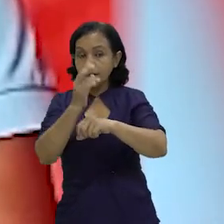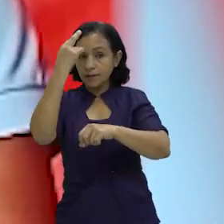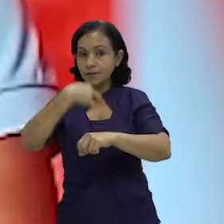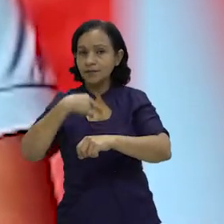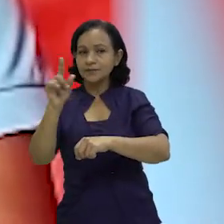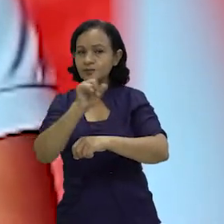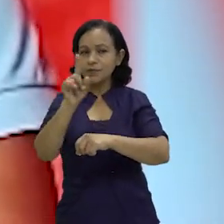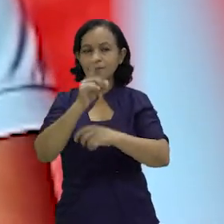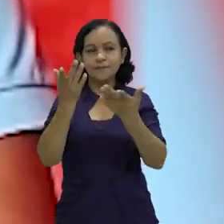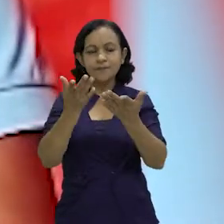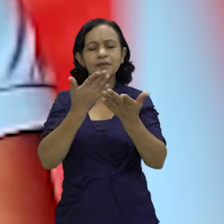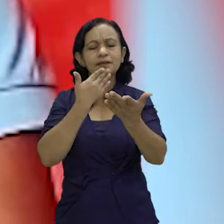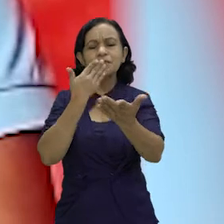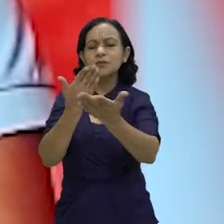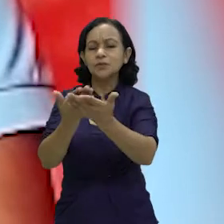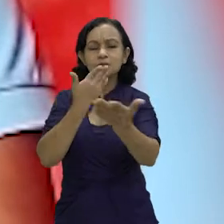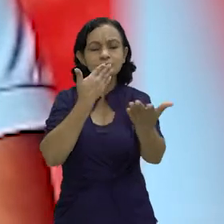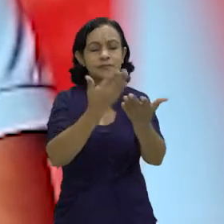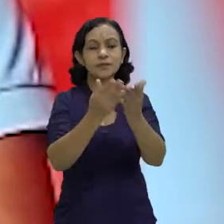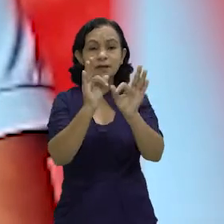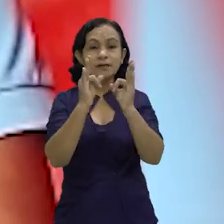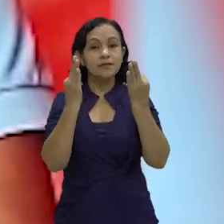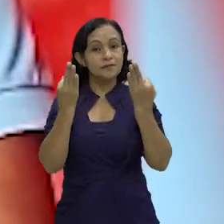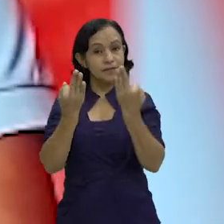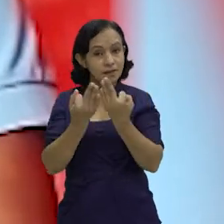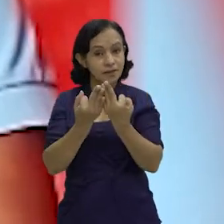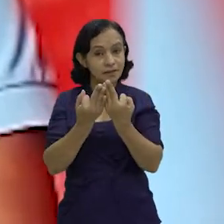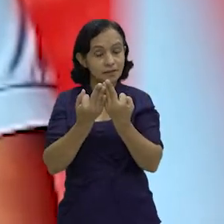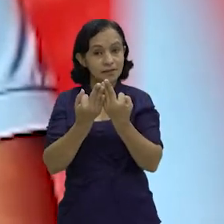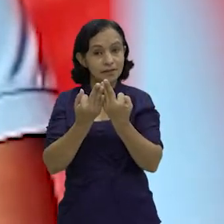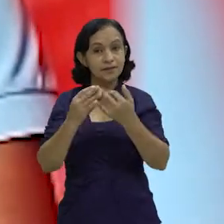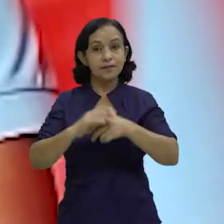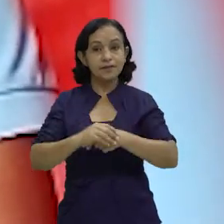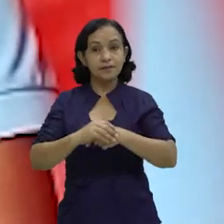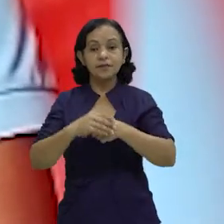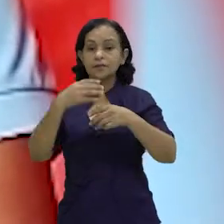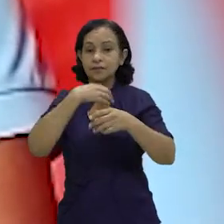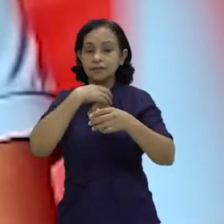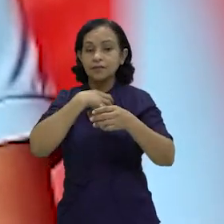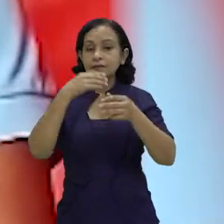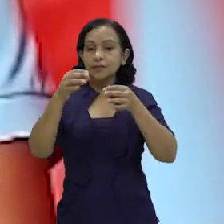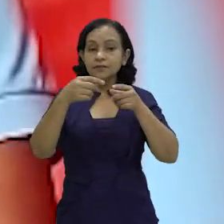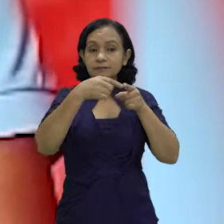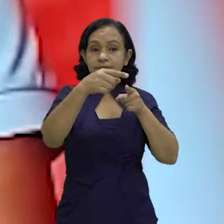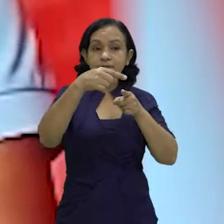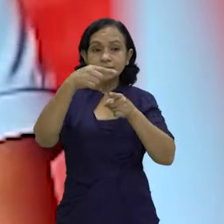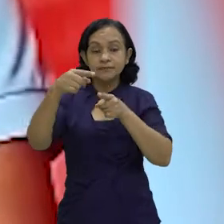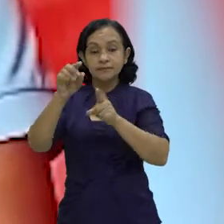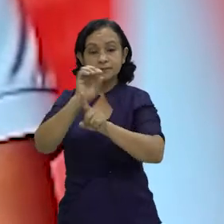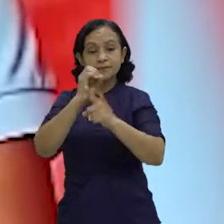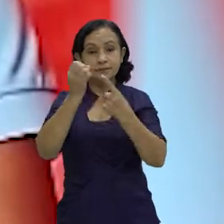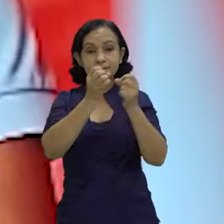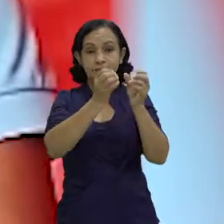and thank you very to the families in the segment of our communities, in the